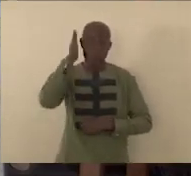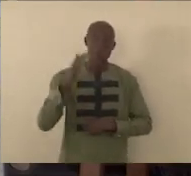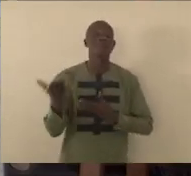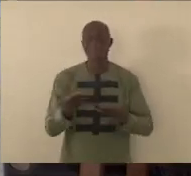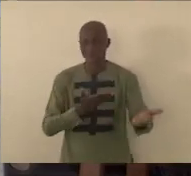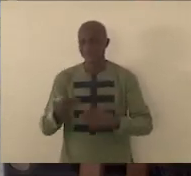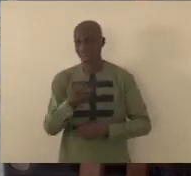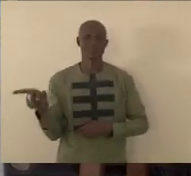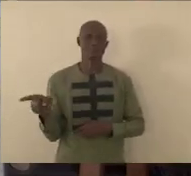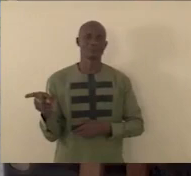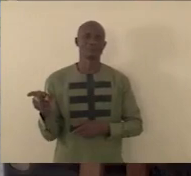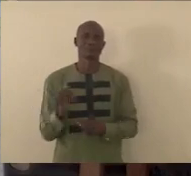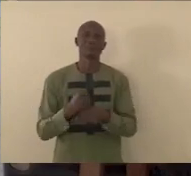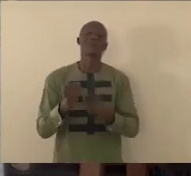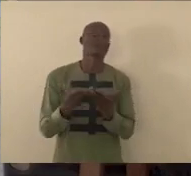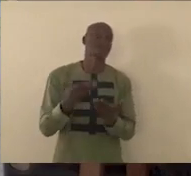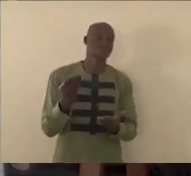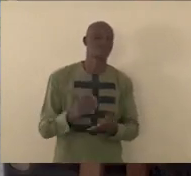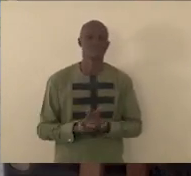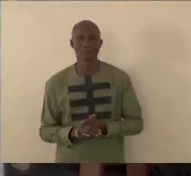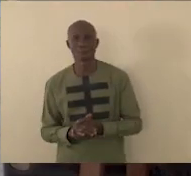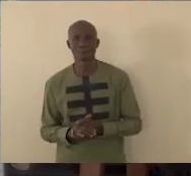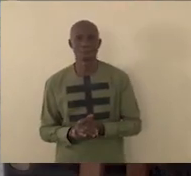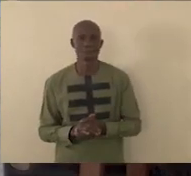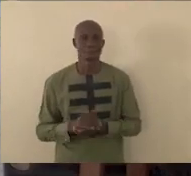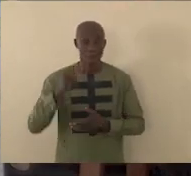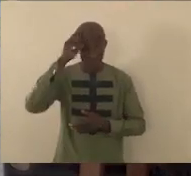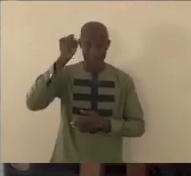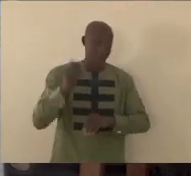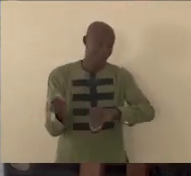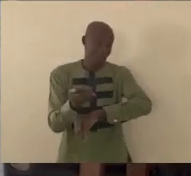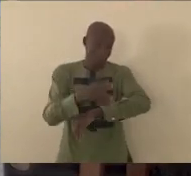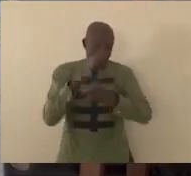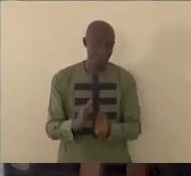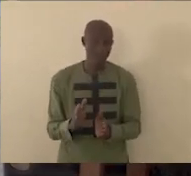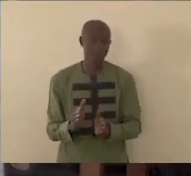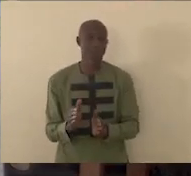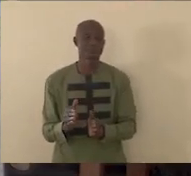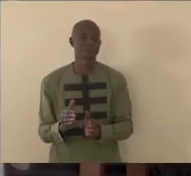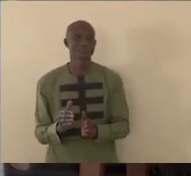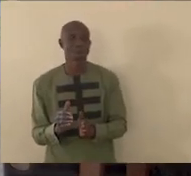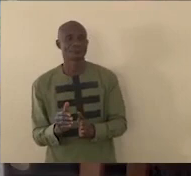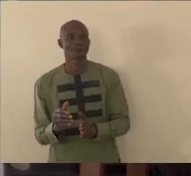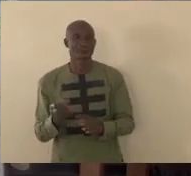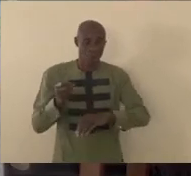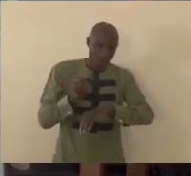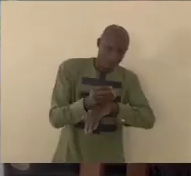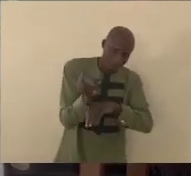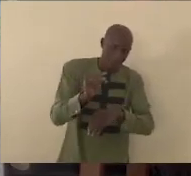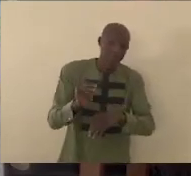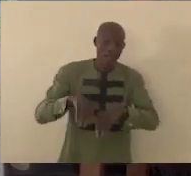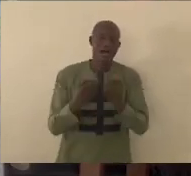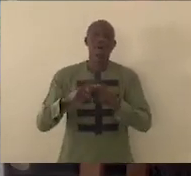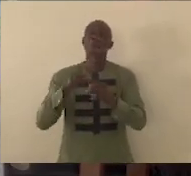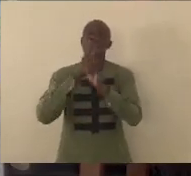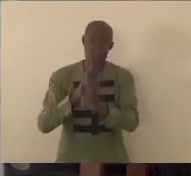will serve you. Just lighten our burden. His counselors, Rehoboam's counselors, advised him on how